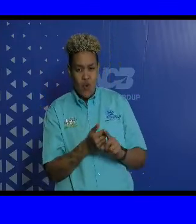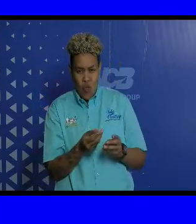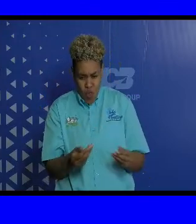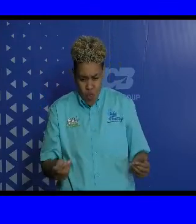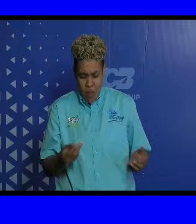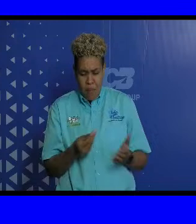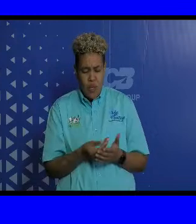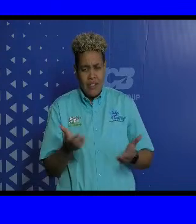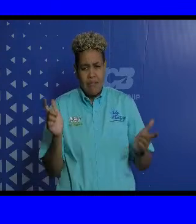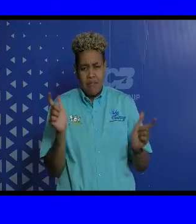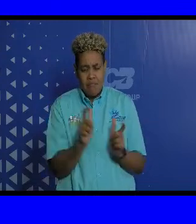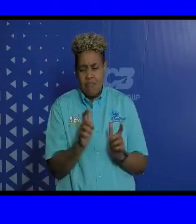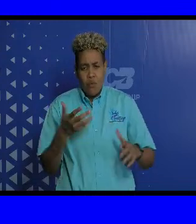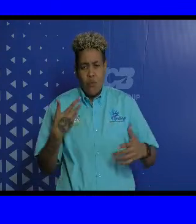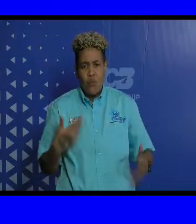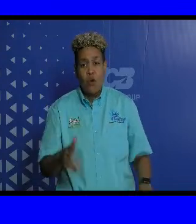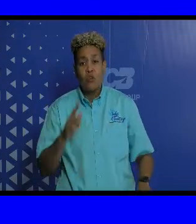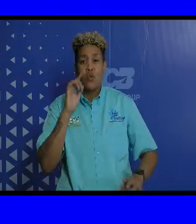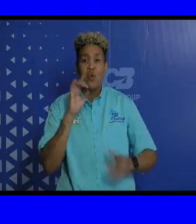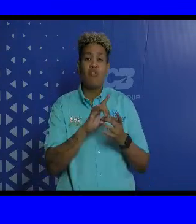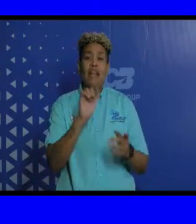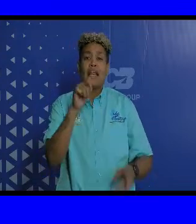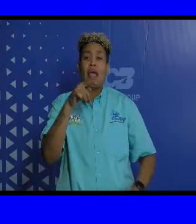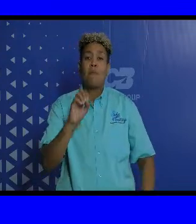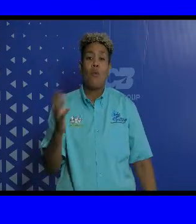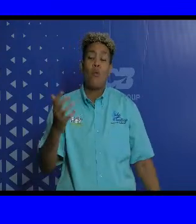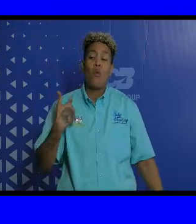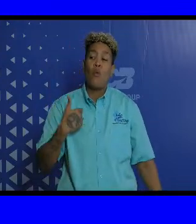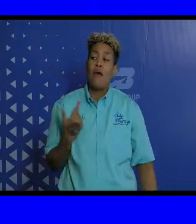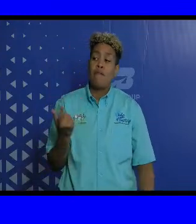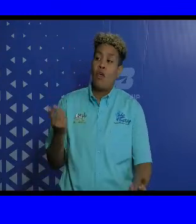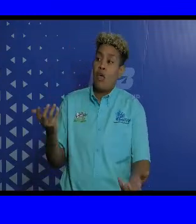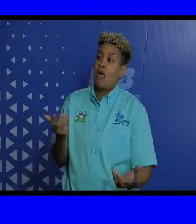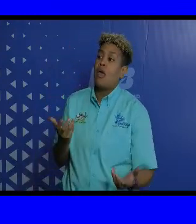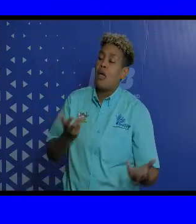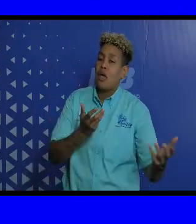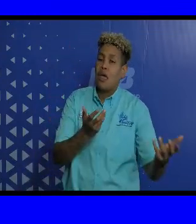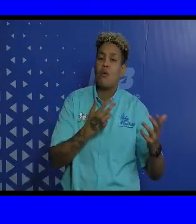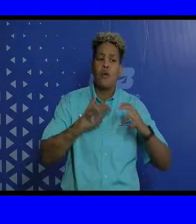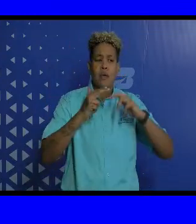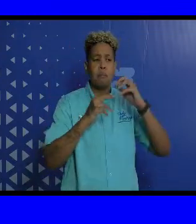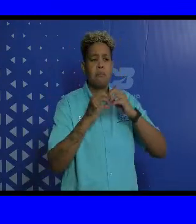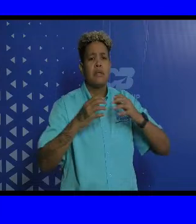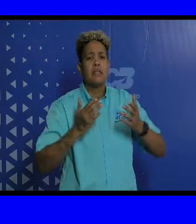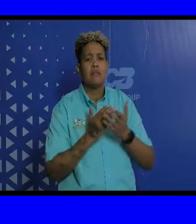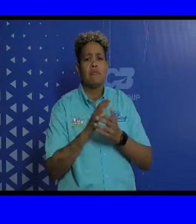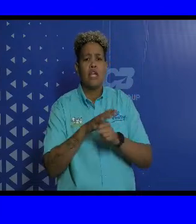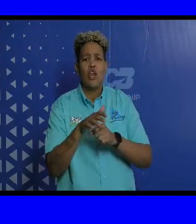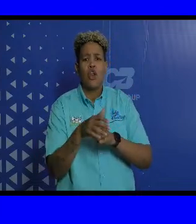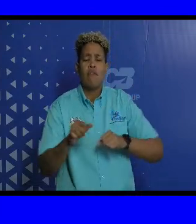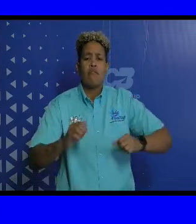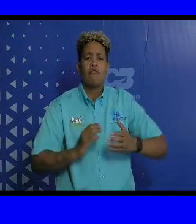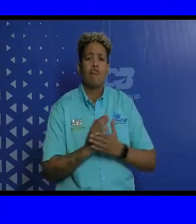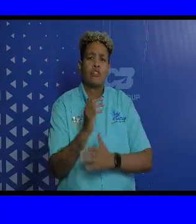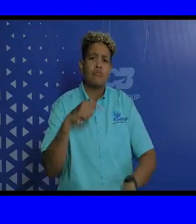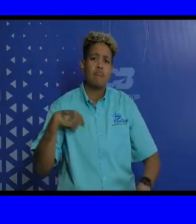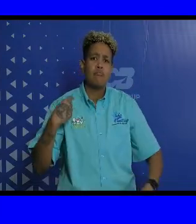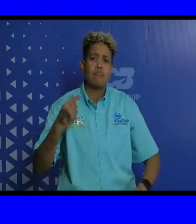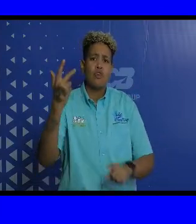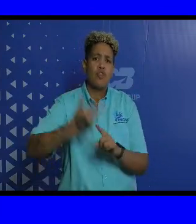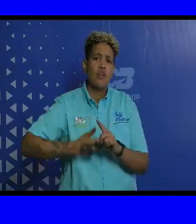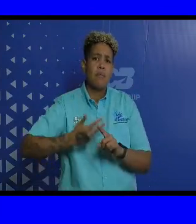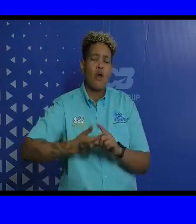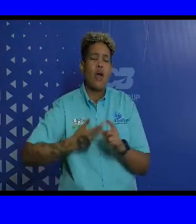APO, you can be assured that what we have done, we have built enough resiliency over the last 3